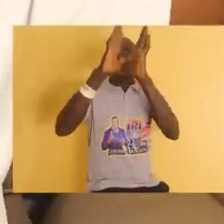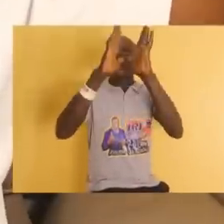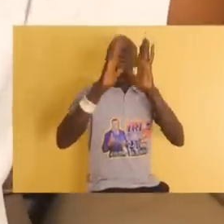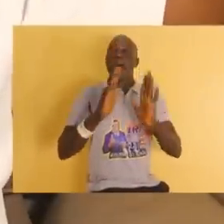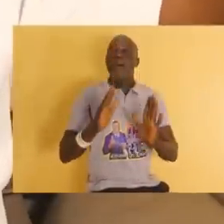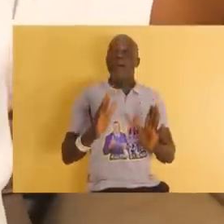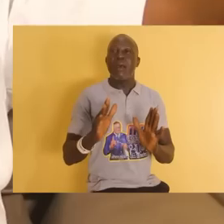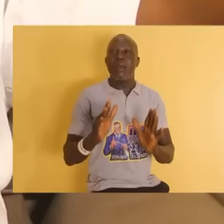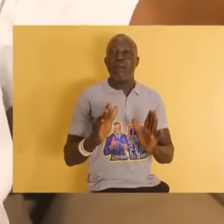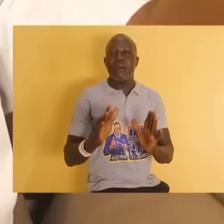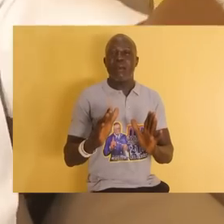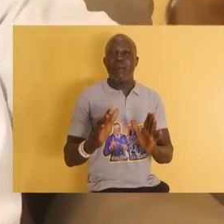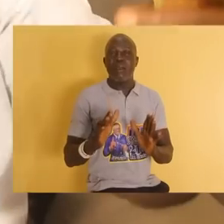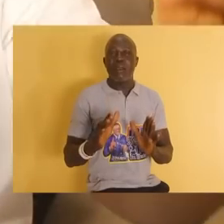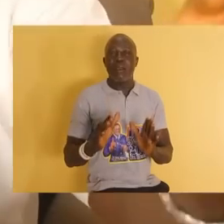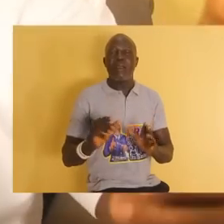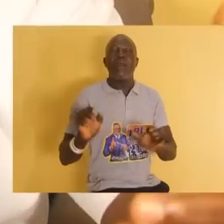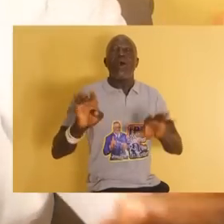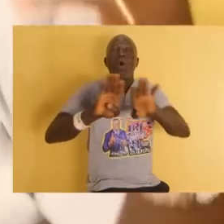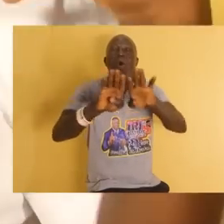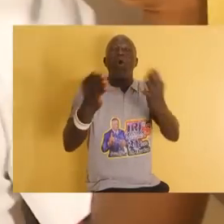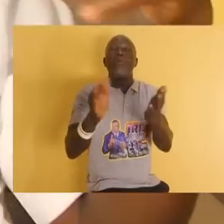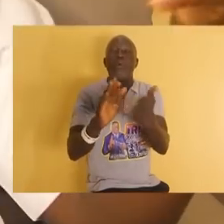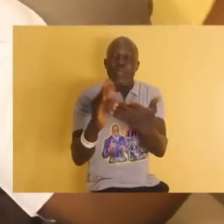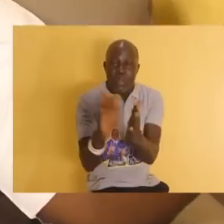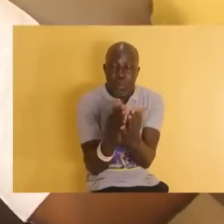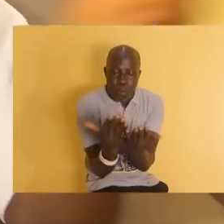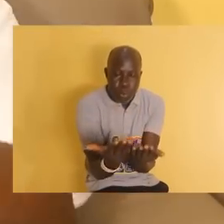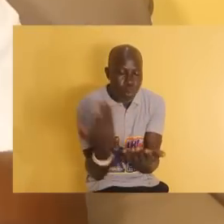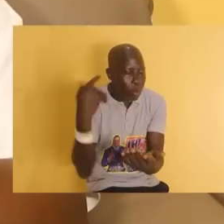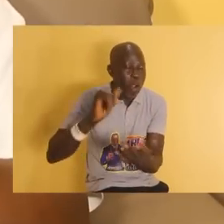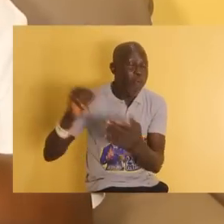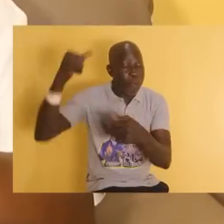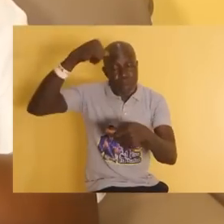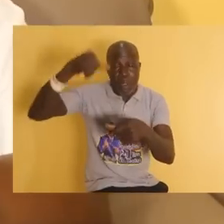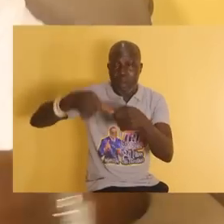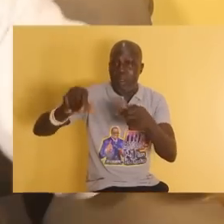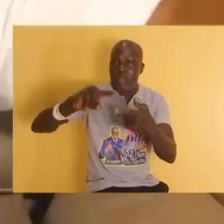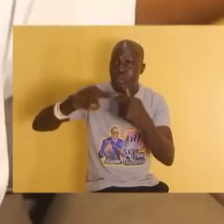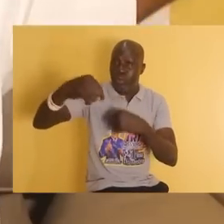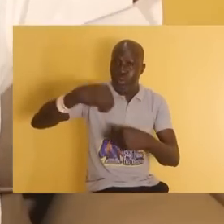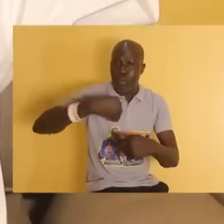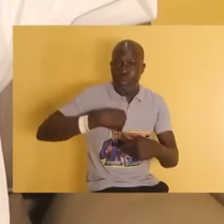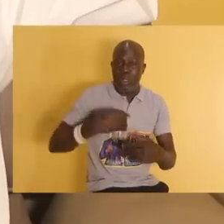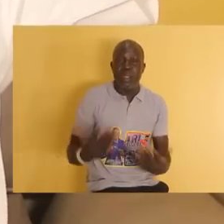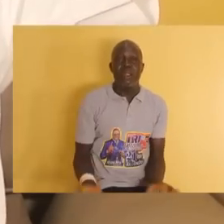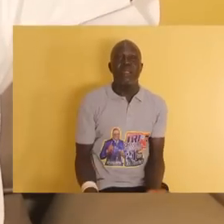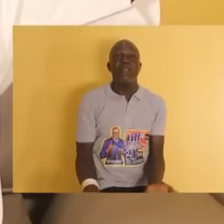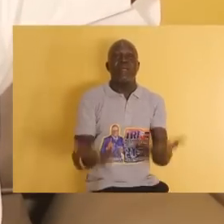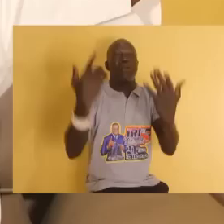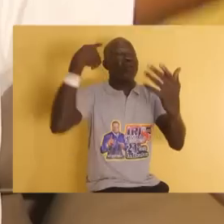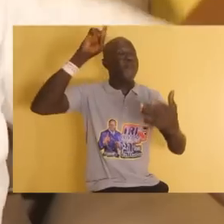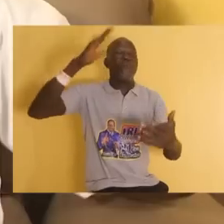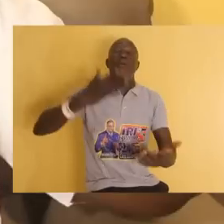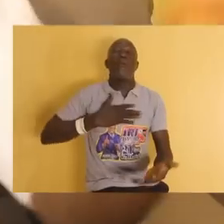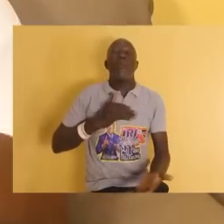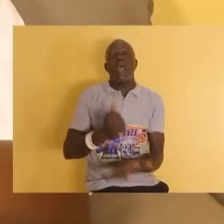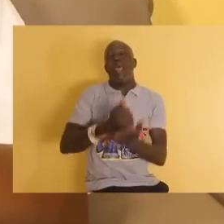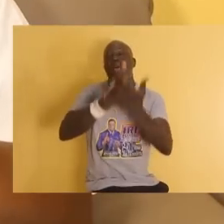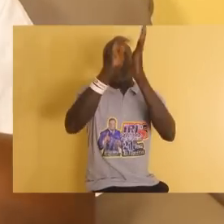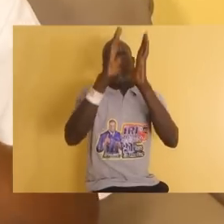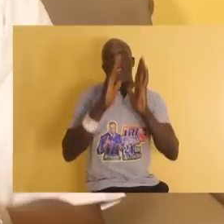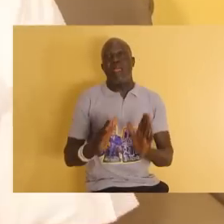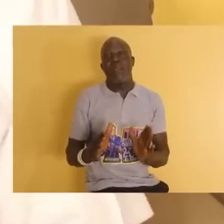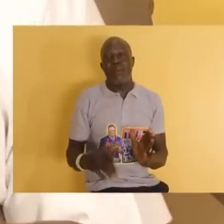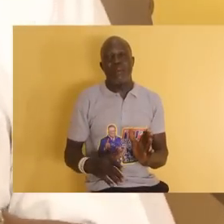mi da benefactor siwe ati kan me siwe ati kan mo mi my book of ten bi je fura lowo me bi je fura